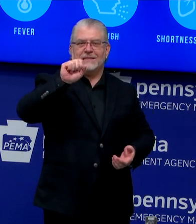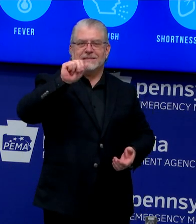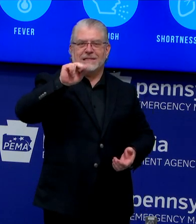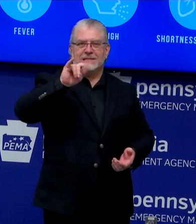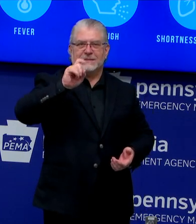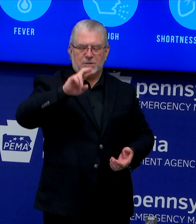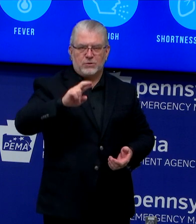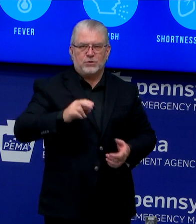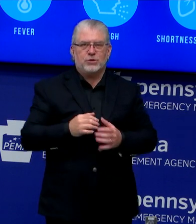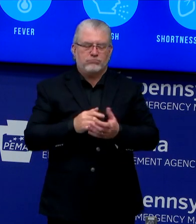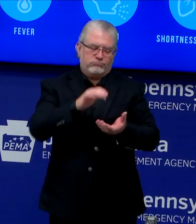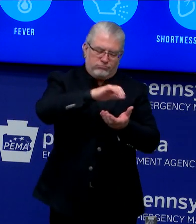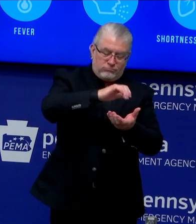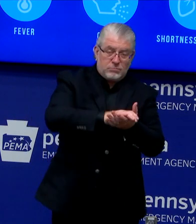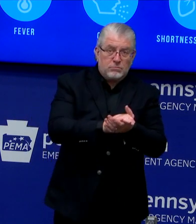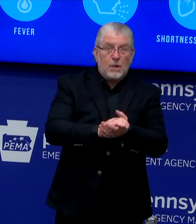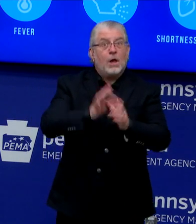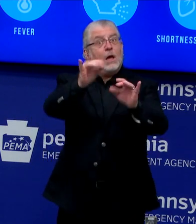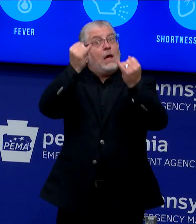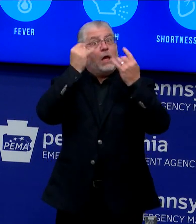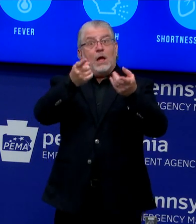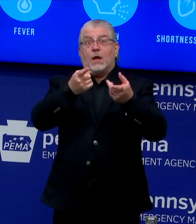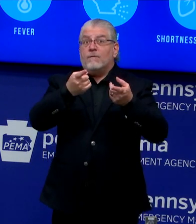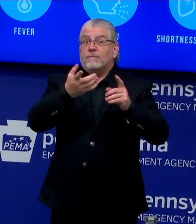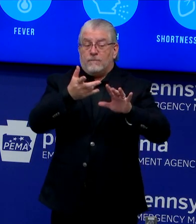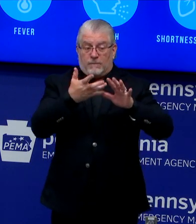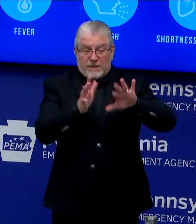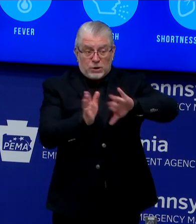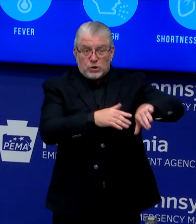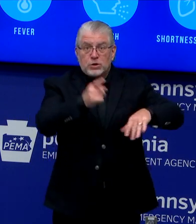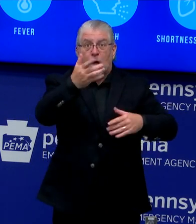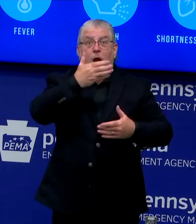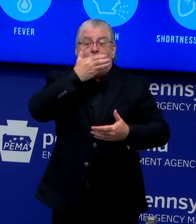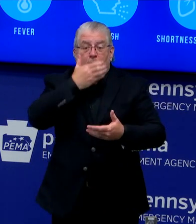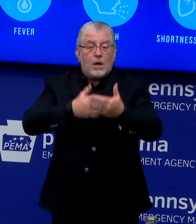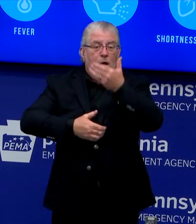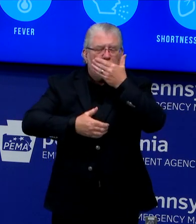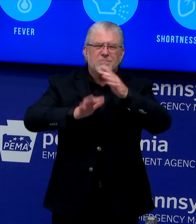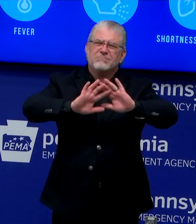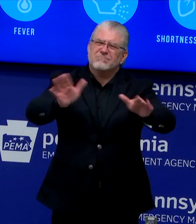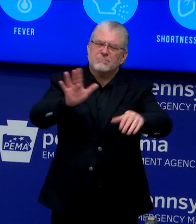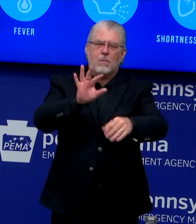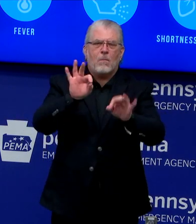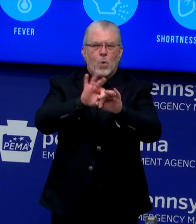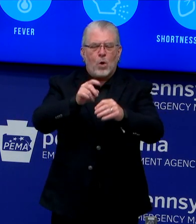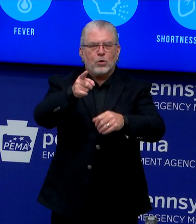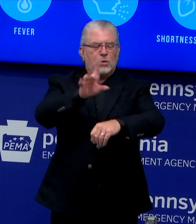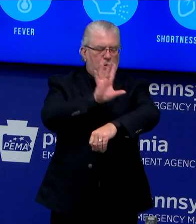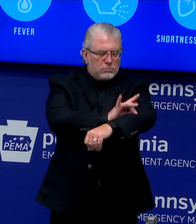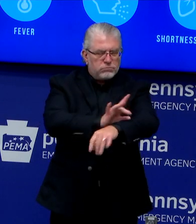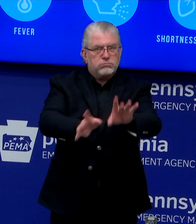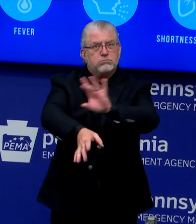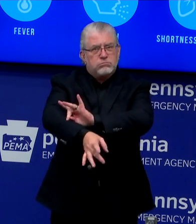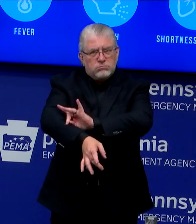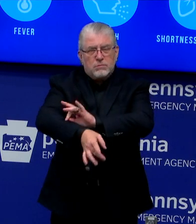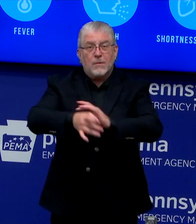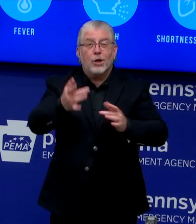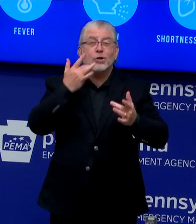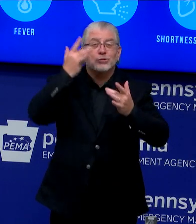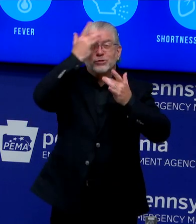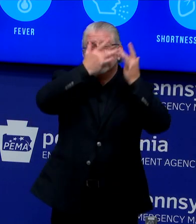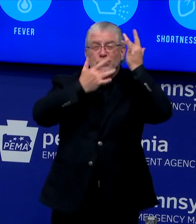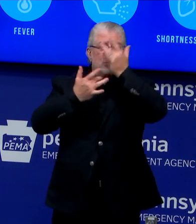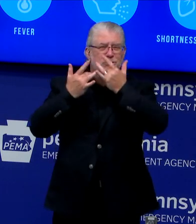your face, especially after touching surfaces. And clean surfaces frequently. And if you have to go out for